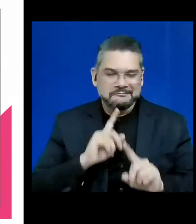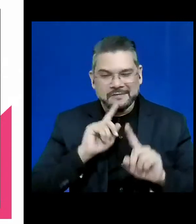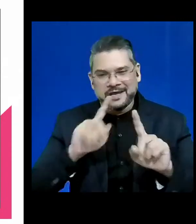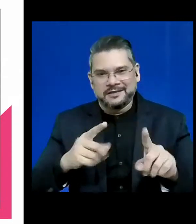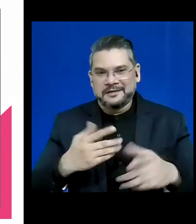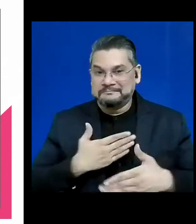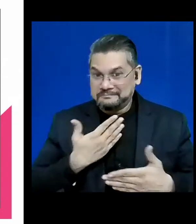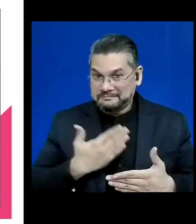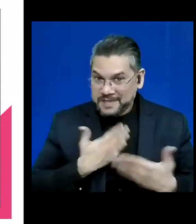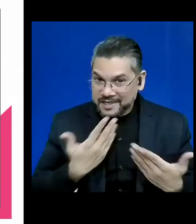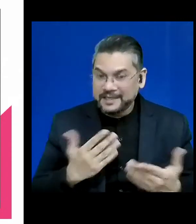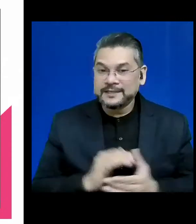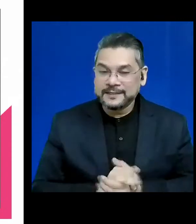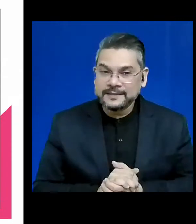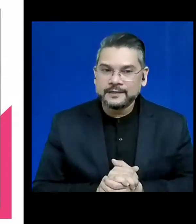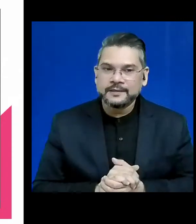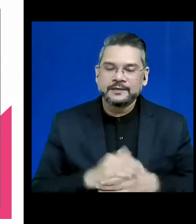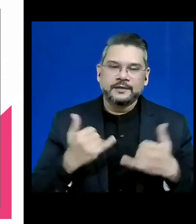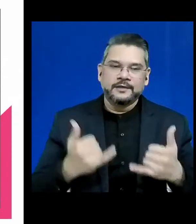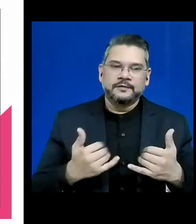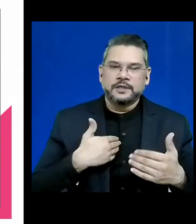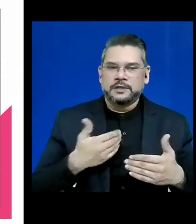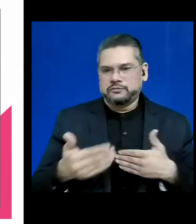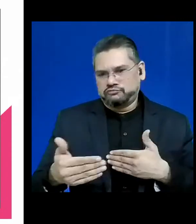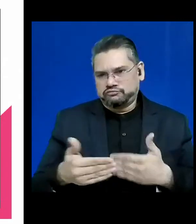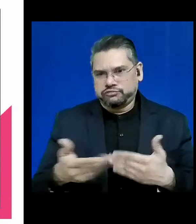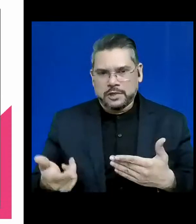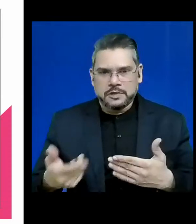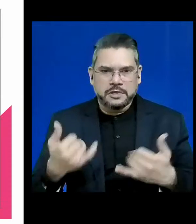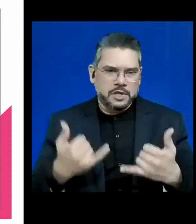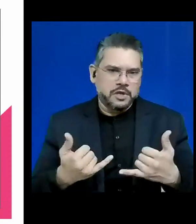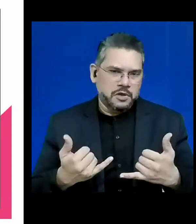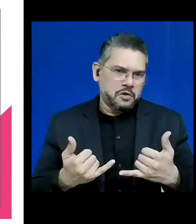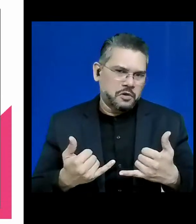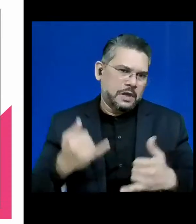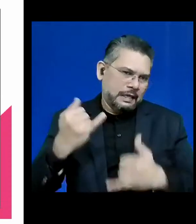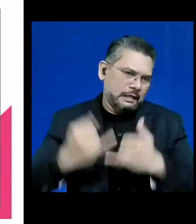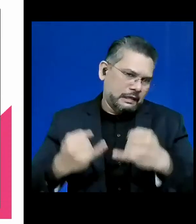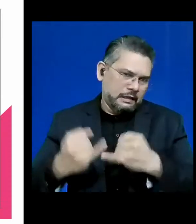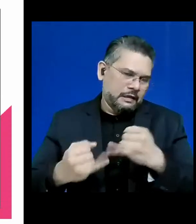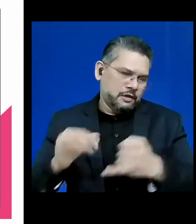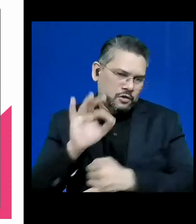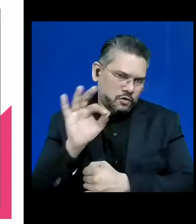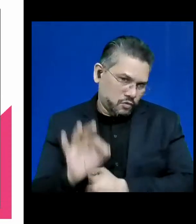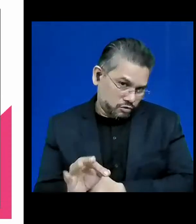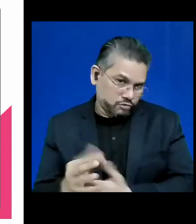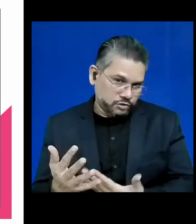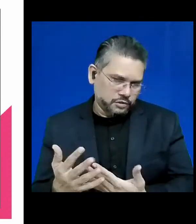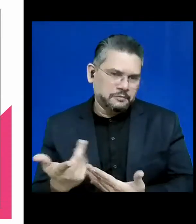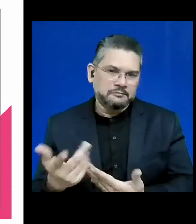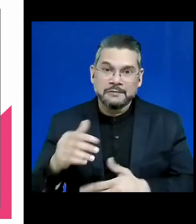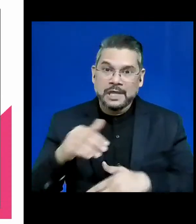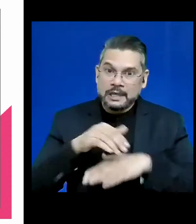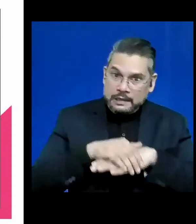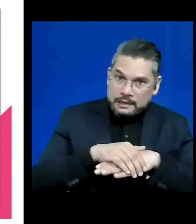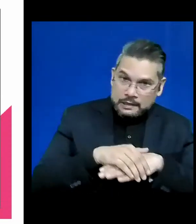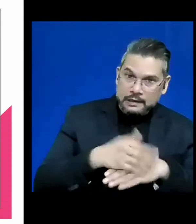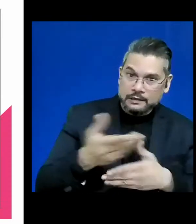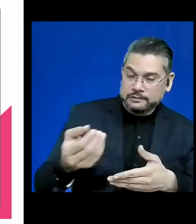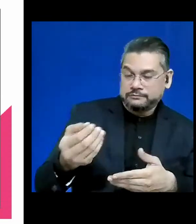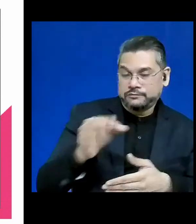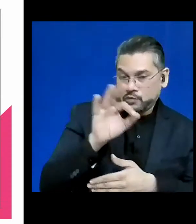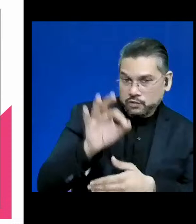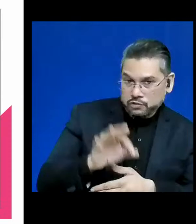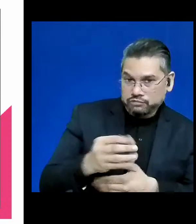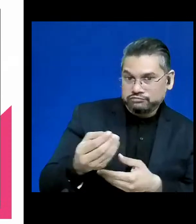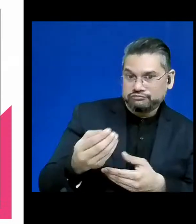I know that we're waiting till the end for questions. I can answer any questions in English